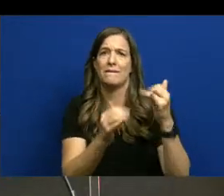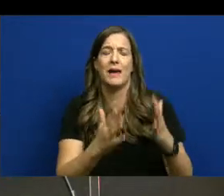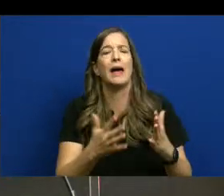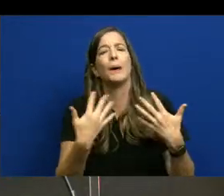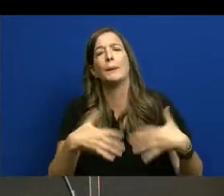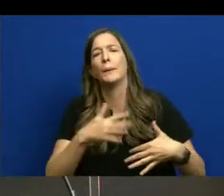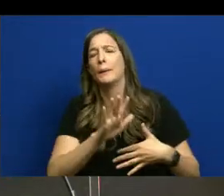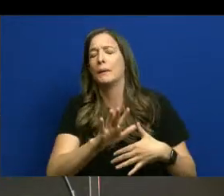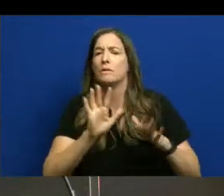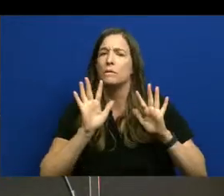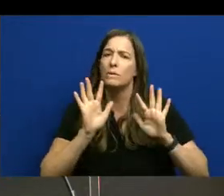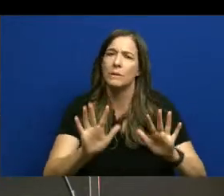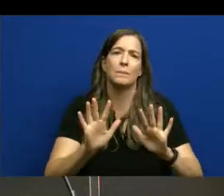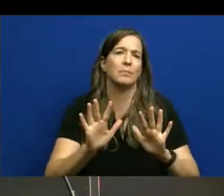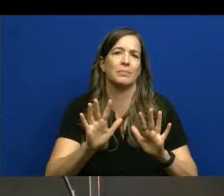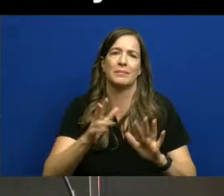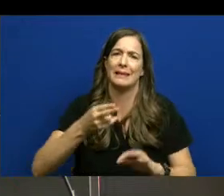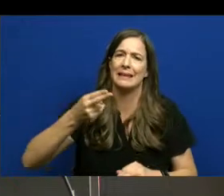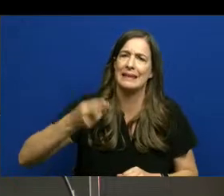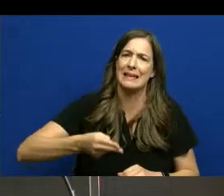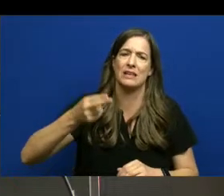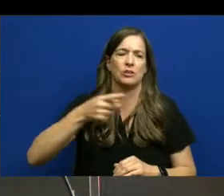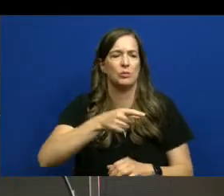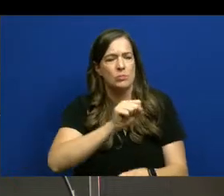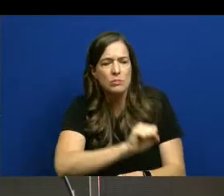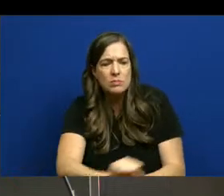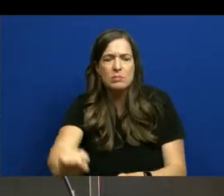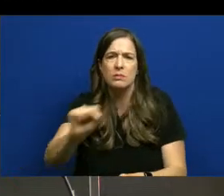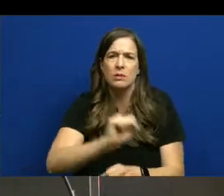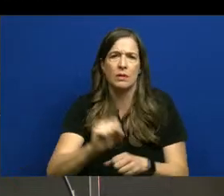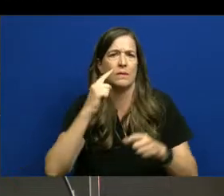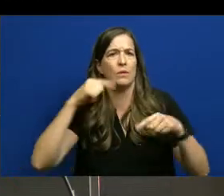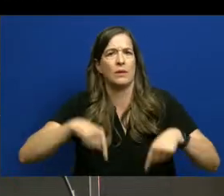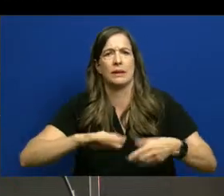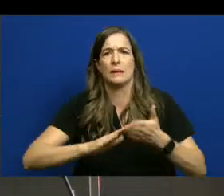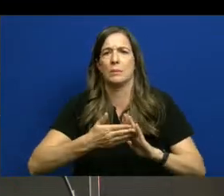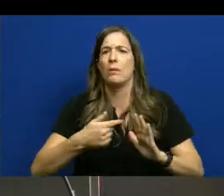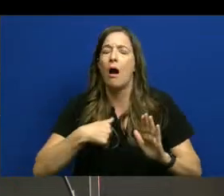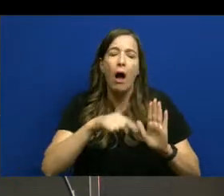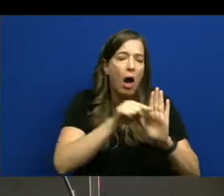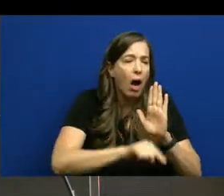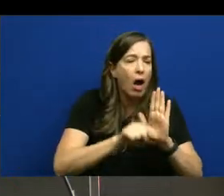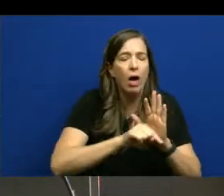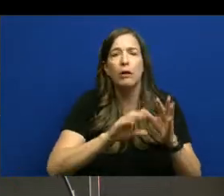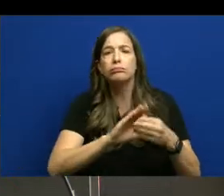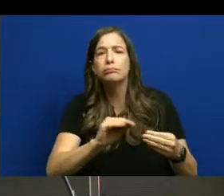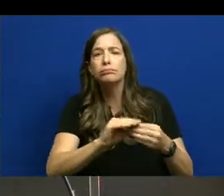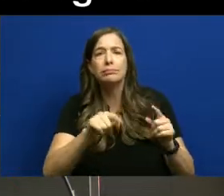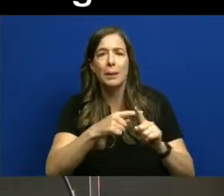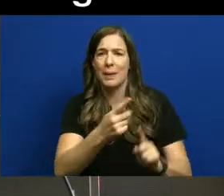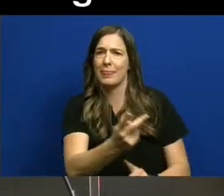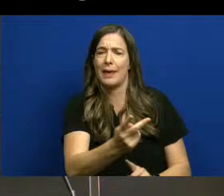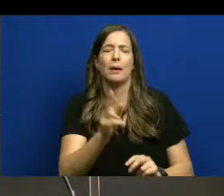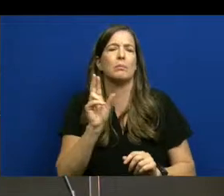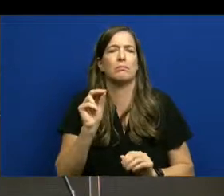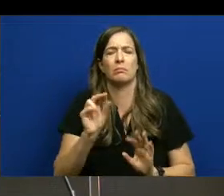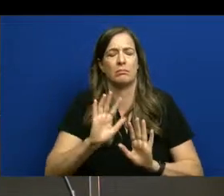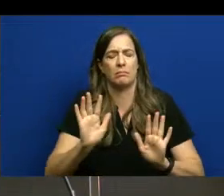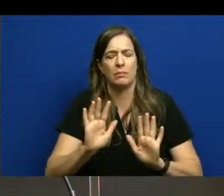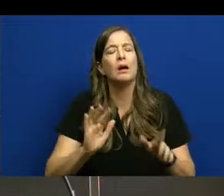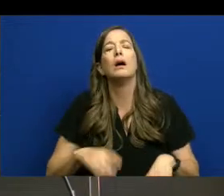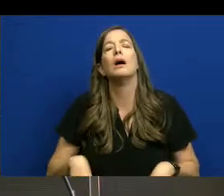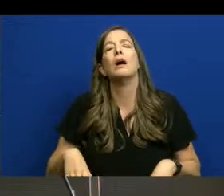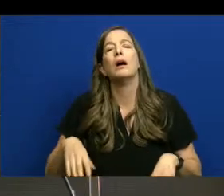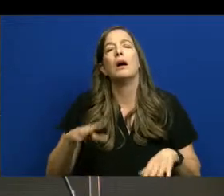for the community. That is wonderful. This is not a negative statement against them, but the relationship between